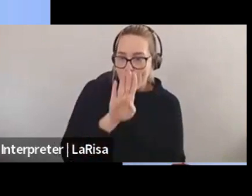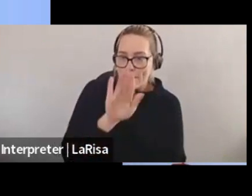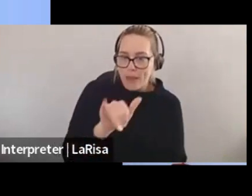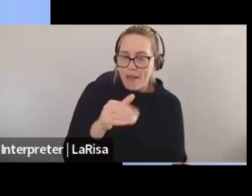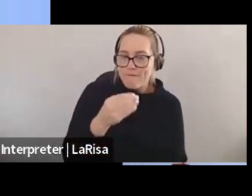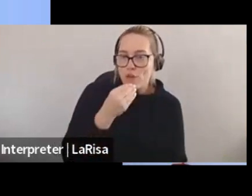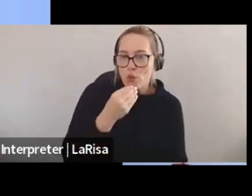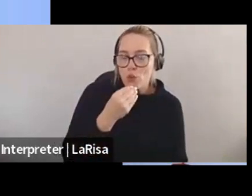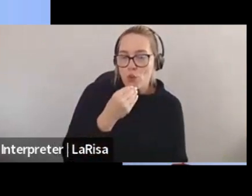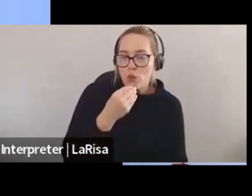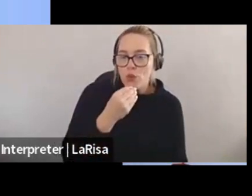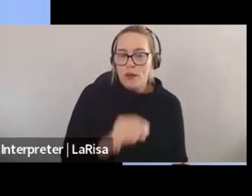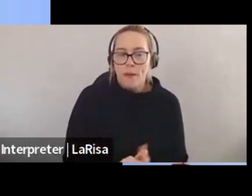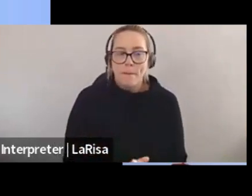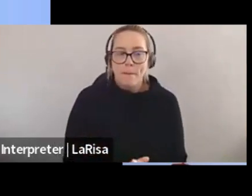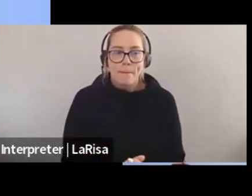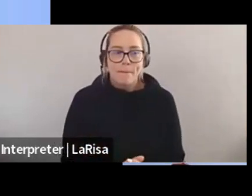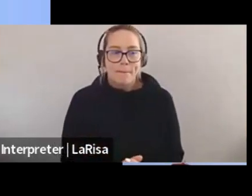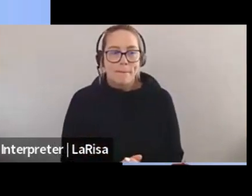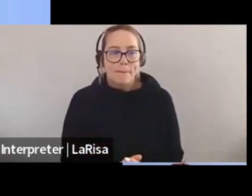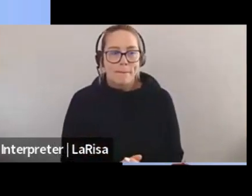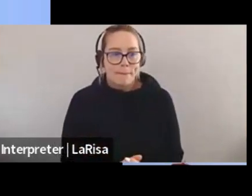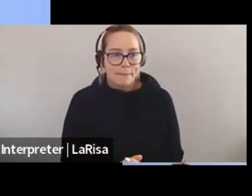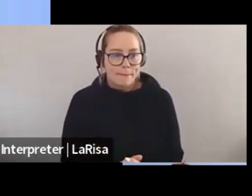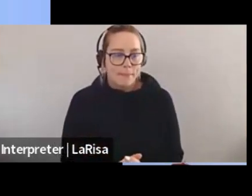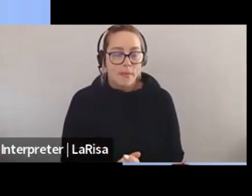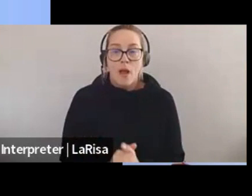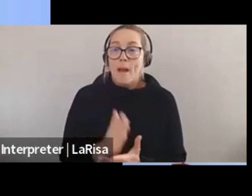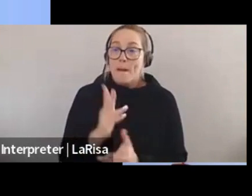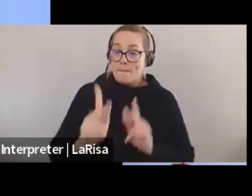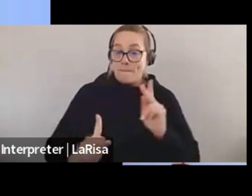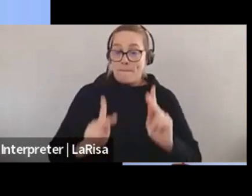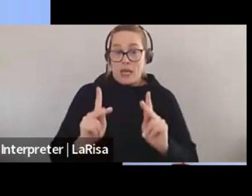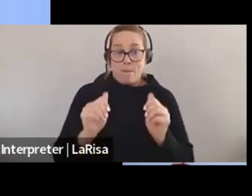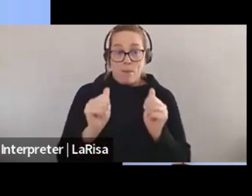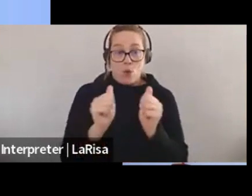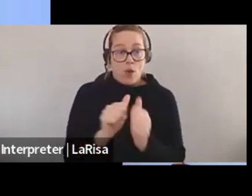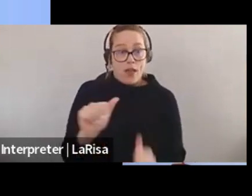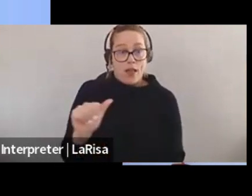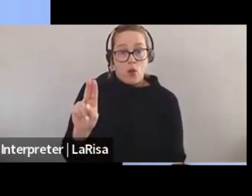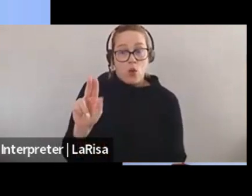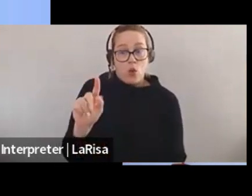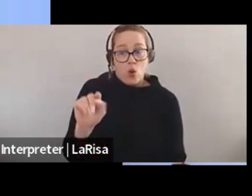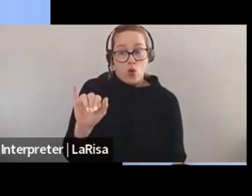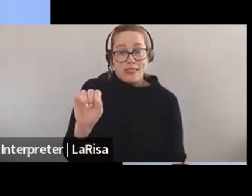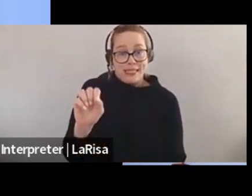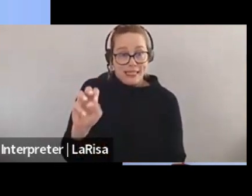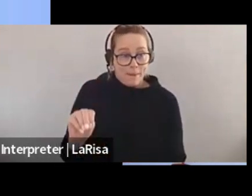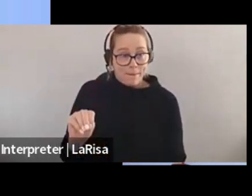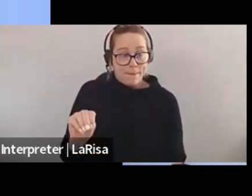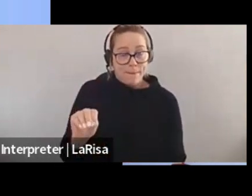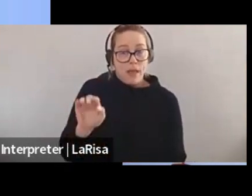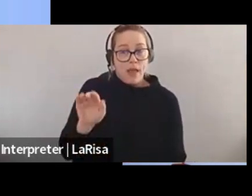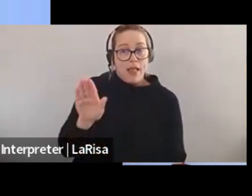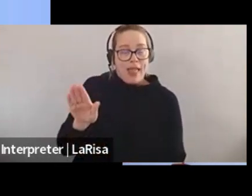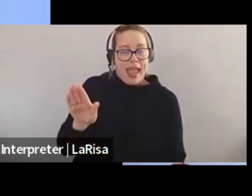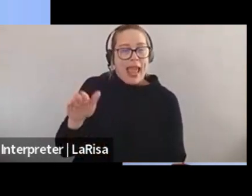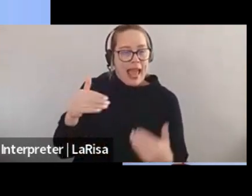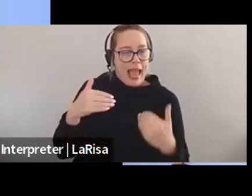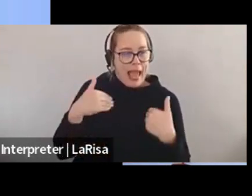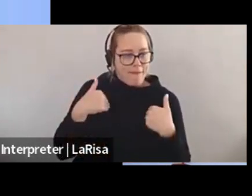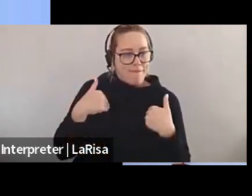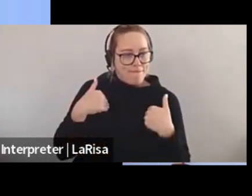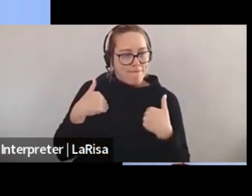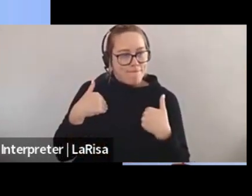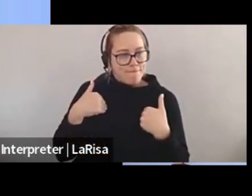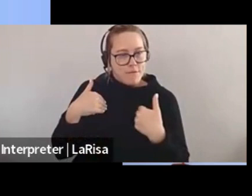is autism and food selectivity. So there have been a lot of studies that document